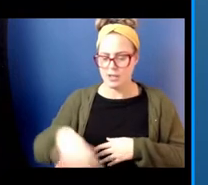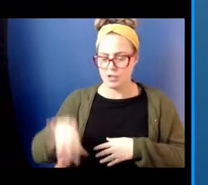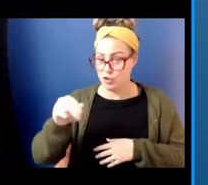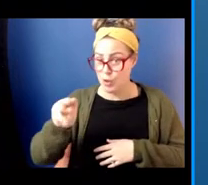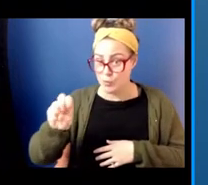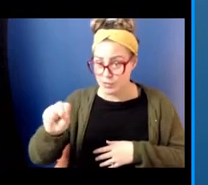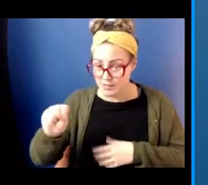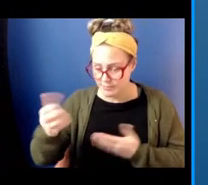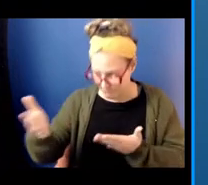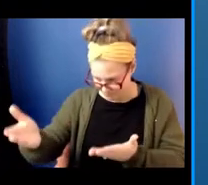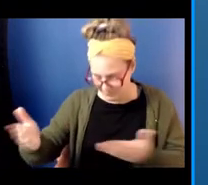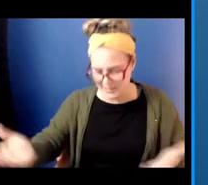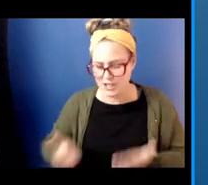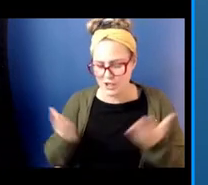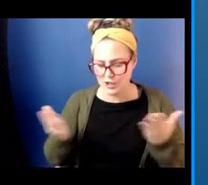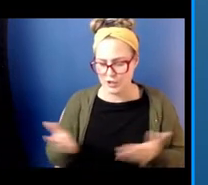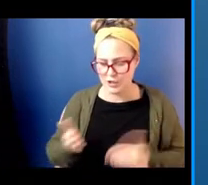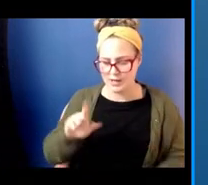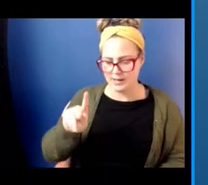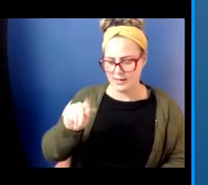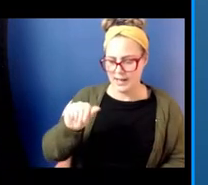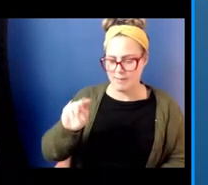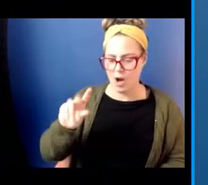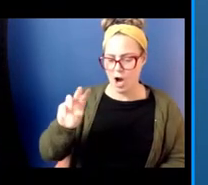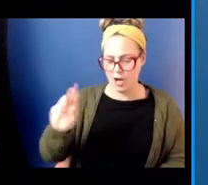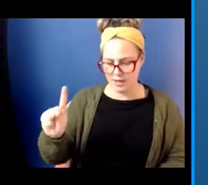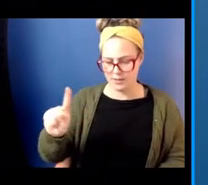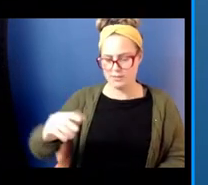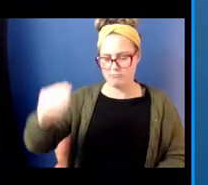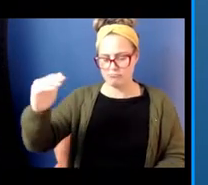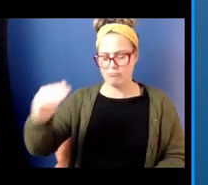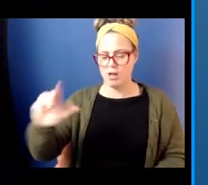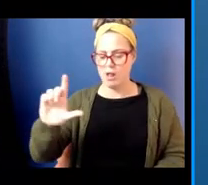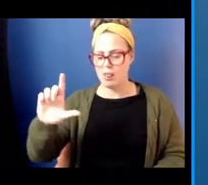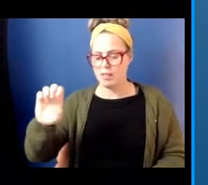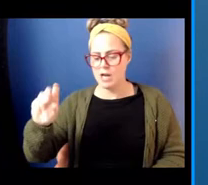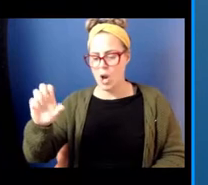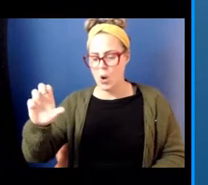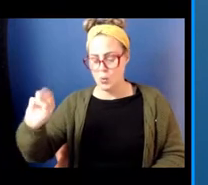Mr Leone Miss Lewis here